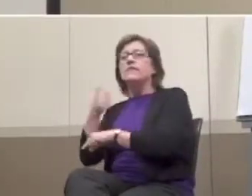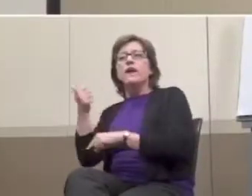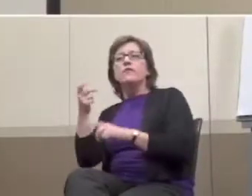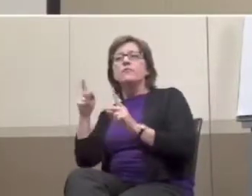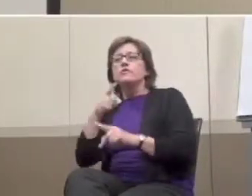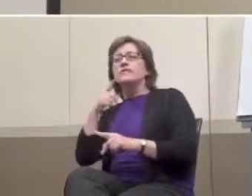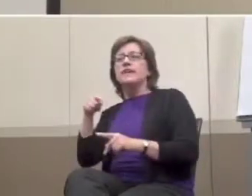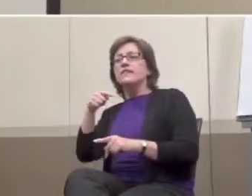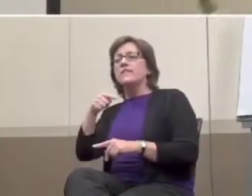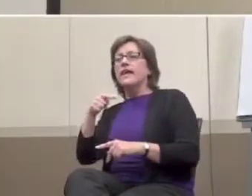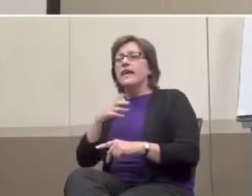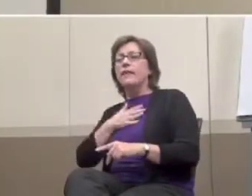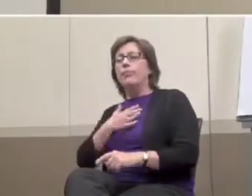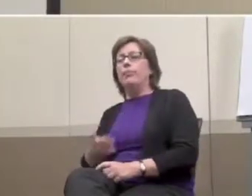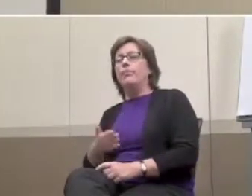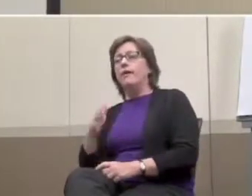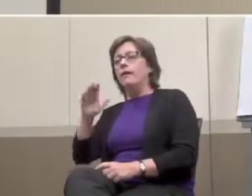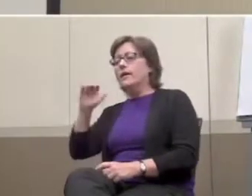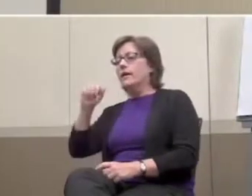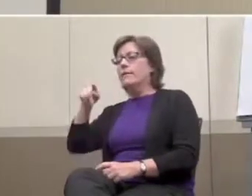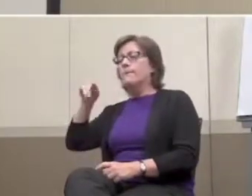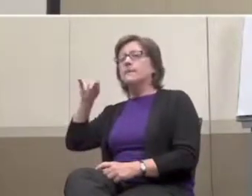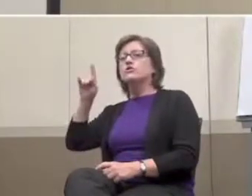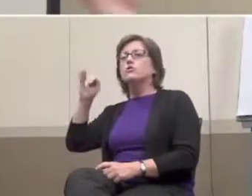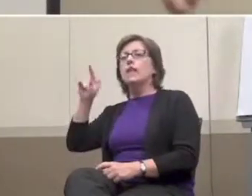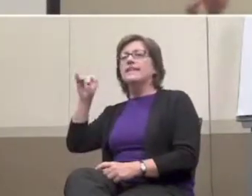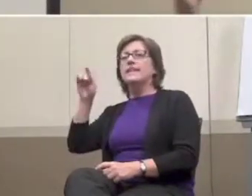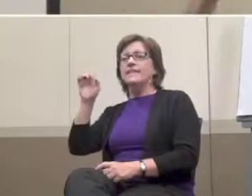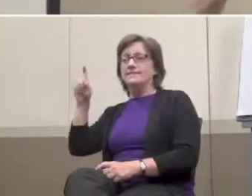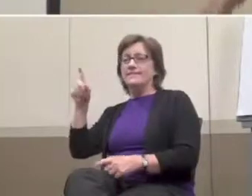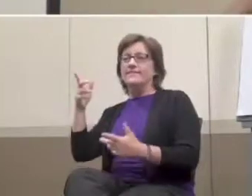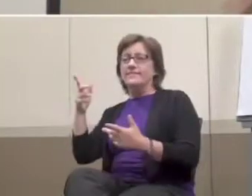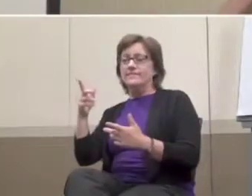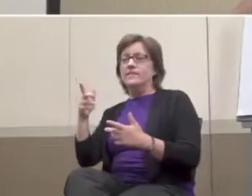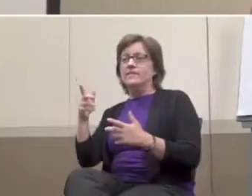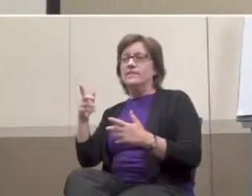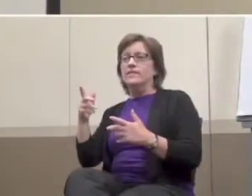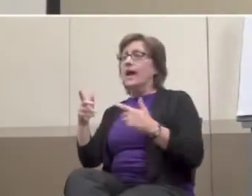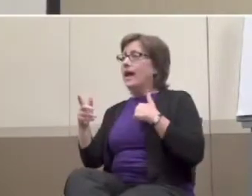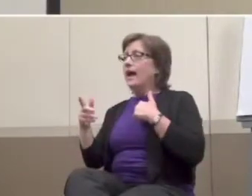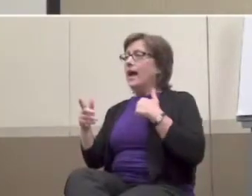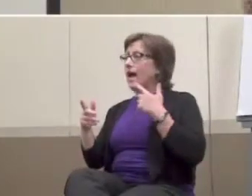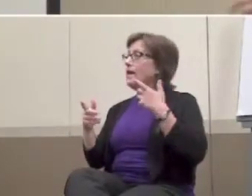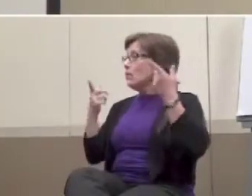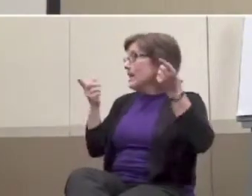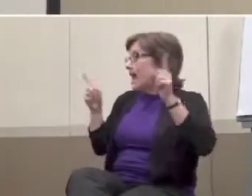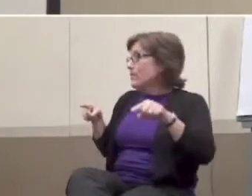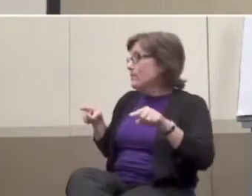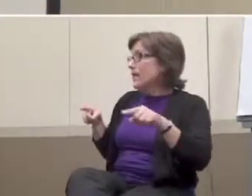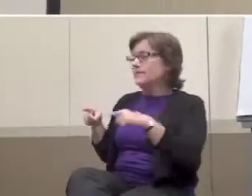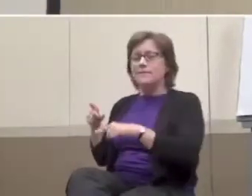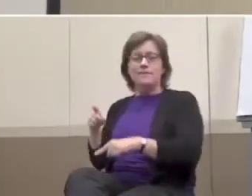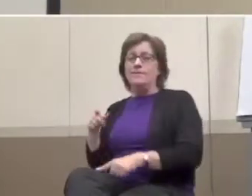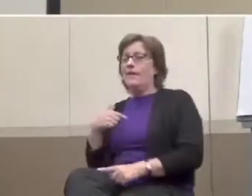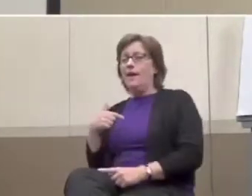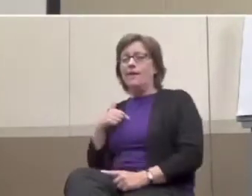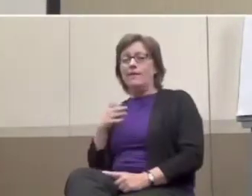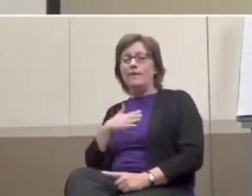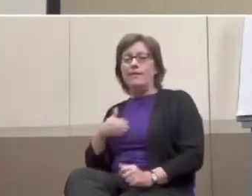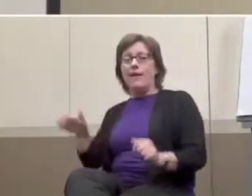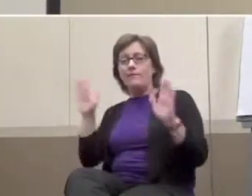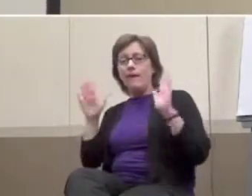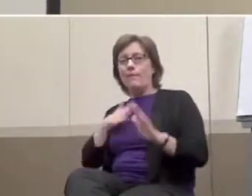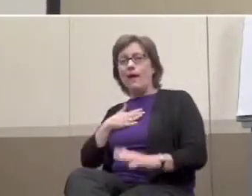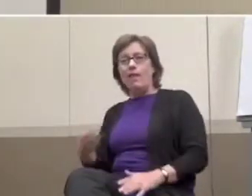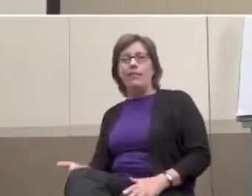capitulated, which is a big difference. So once you're both in a point where you're ready to negotiate and you can focus in